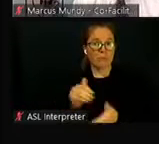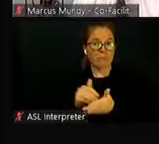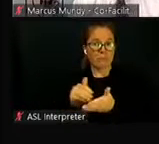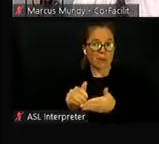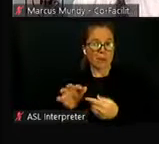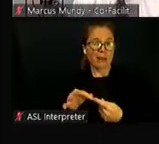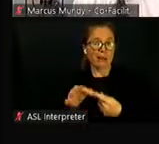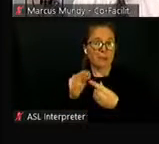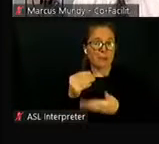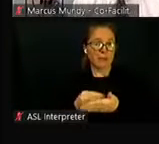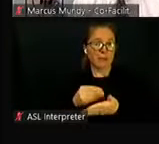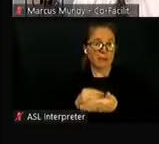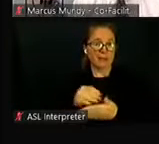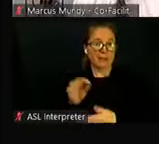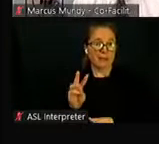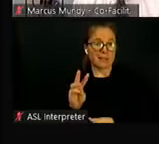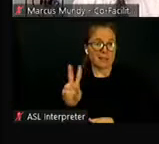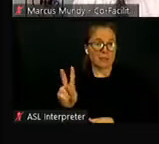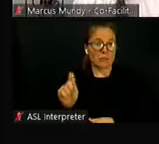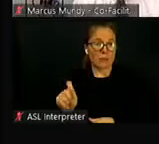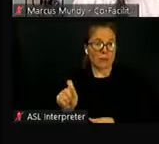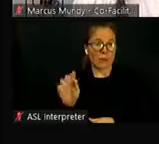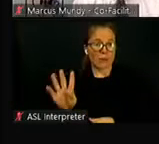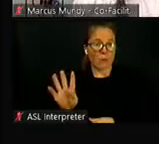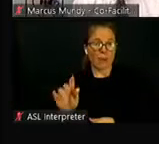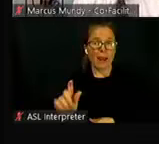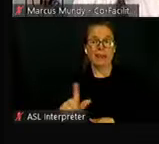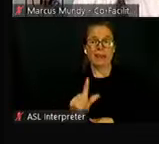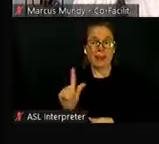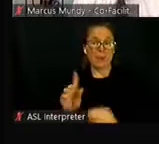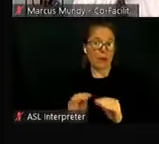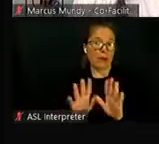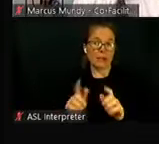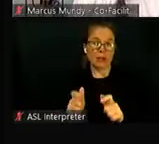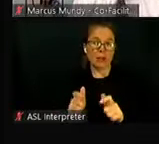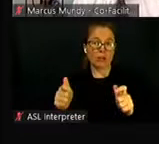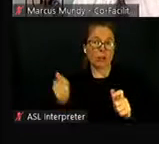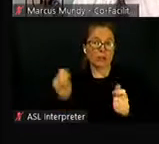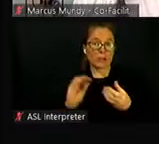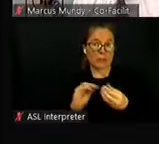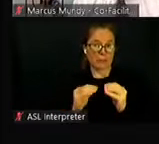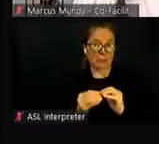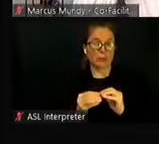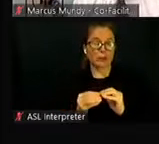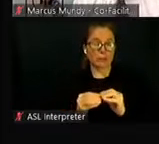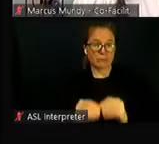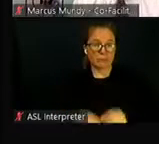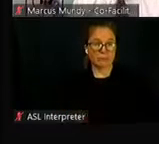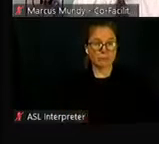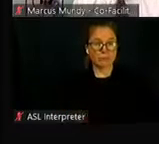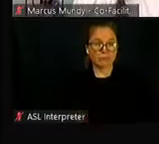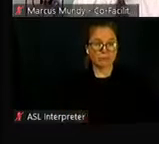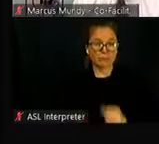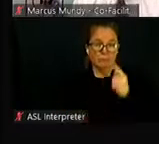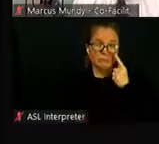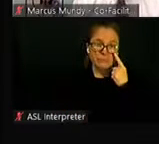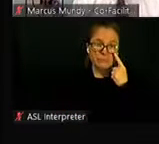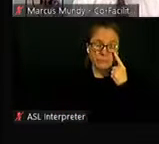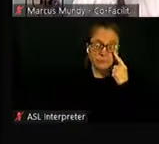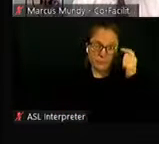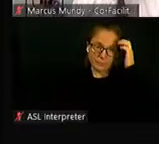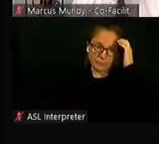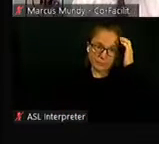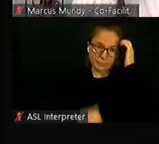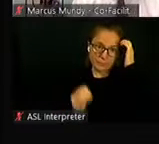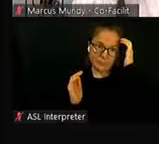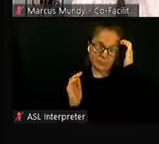is $62.4 million, with the libraries obviously being the largest portion of this functional area. Next